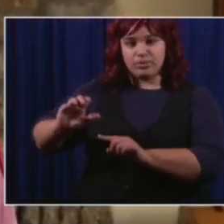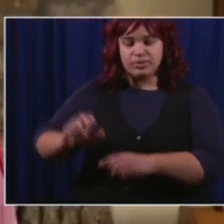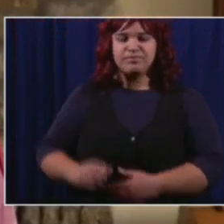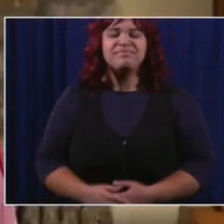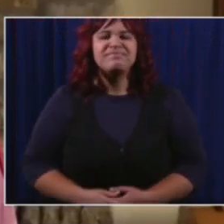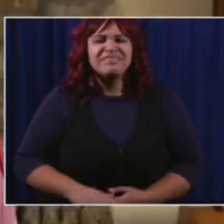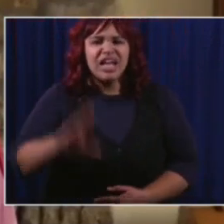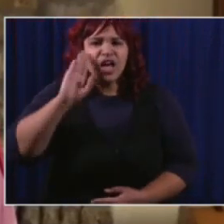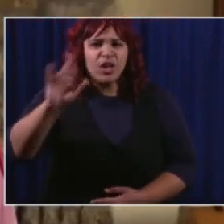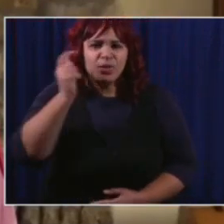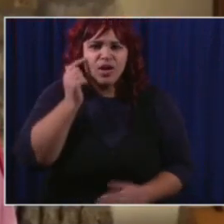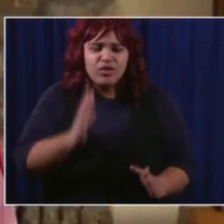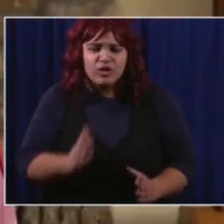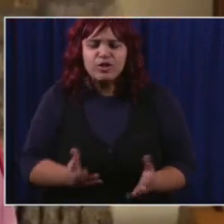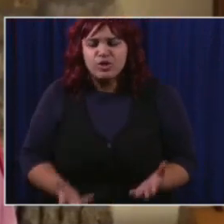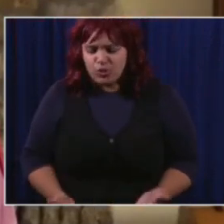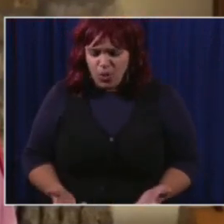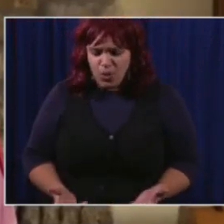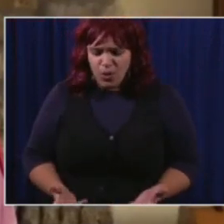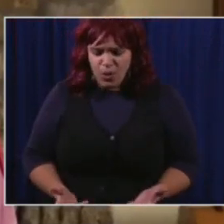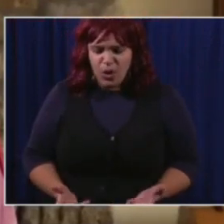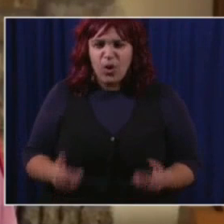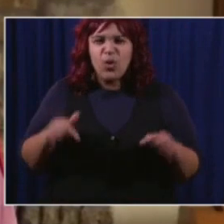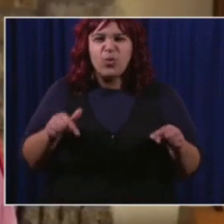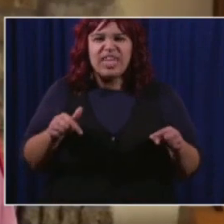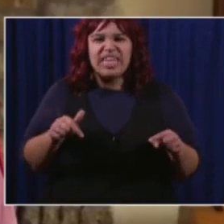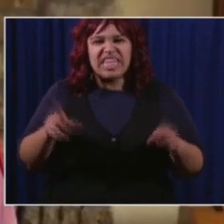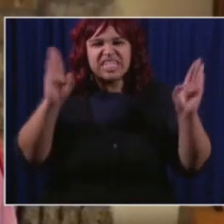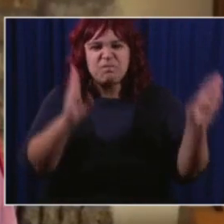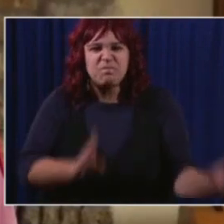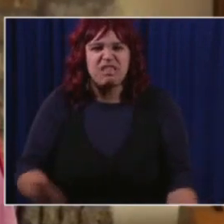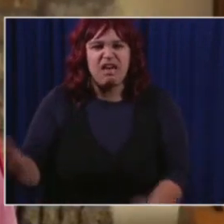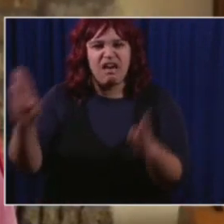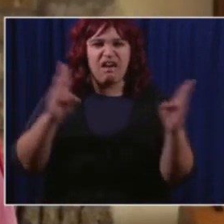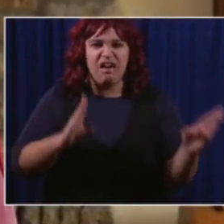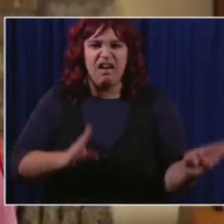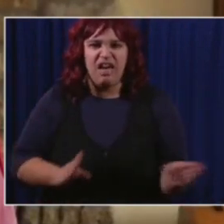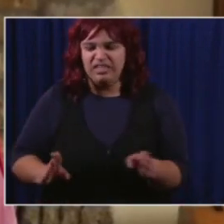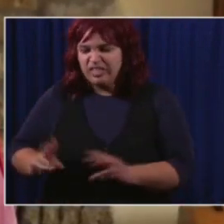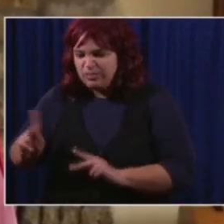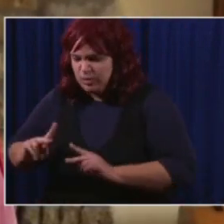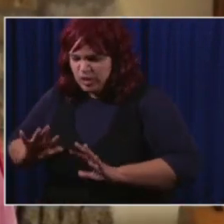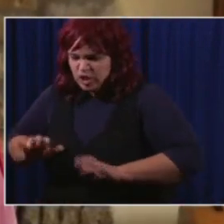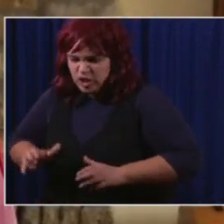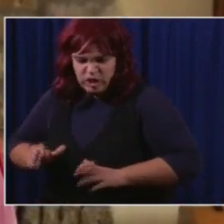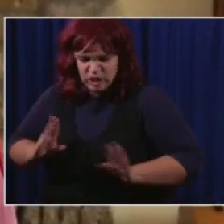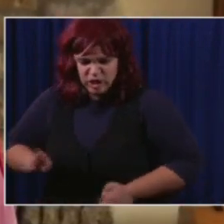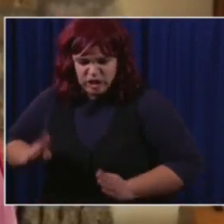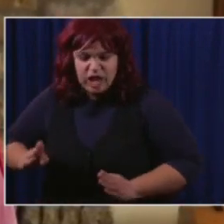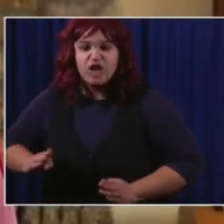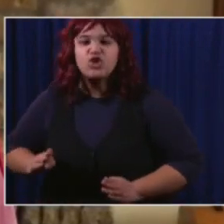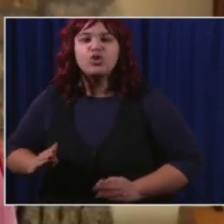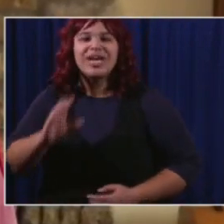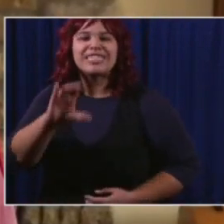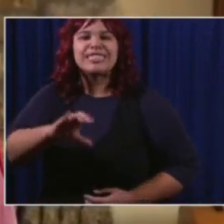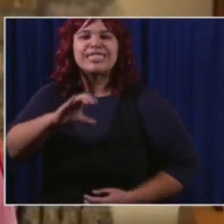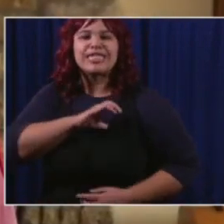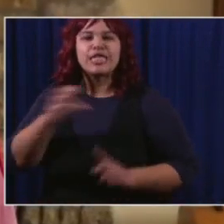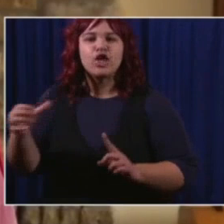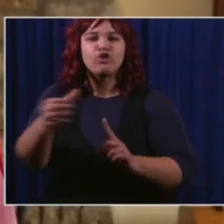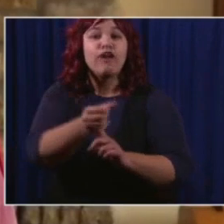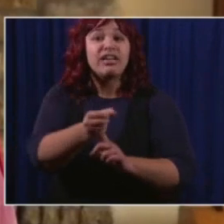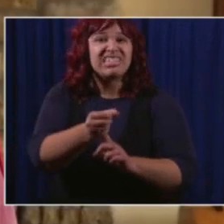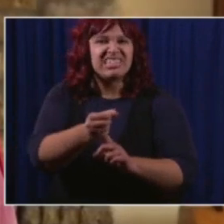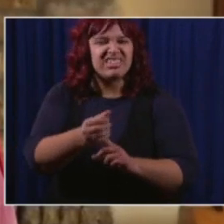Hey, Governor, when it comes to this plot to, you know, possibly do a citizen's arrest on you, is it at all shocking that we're hearing